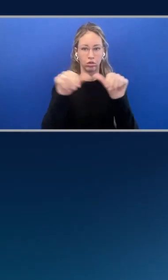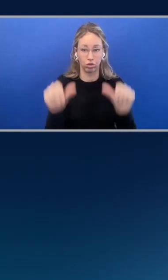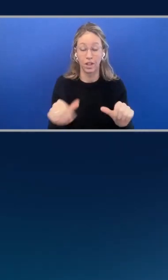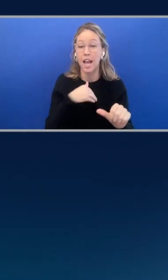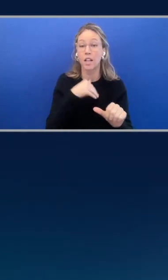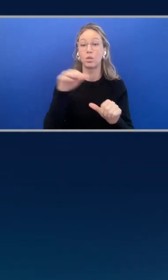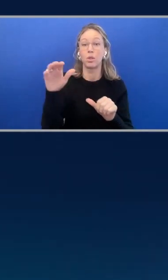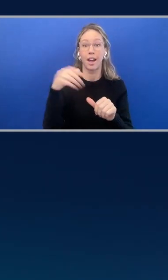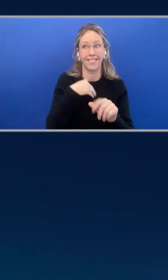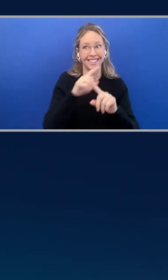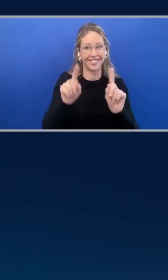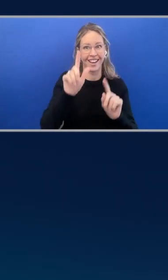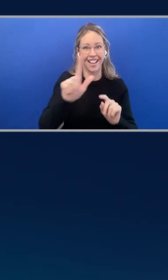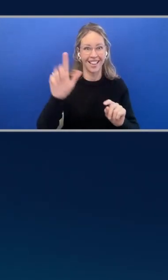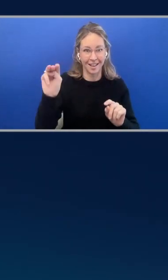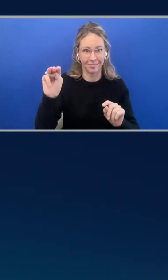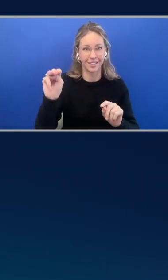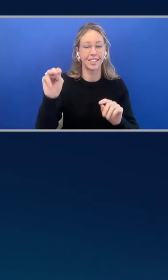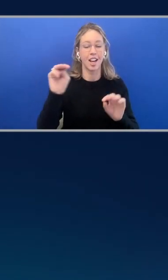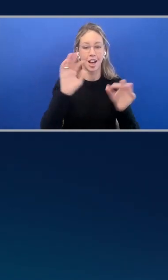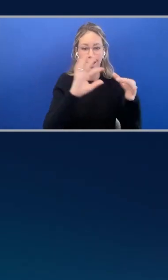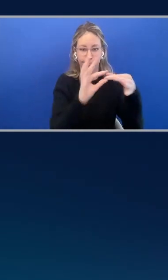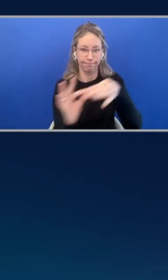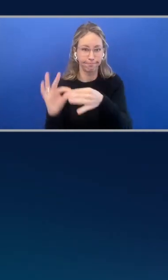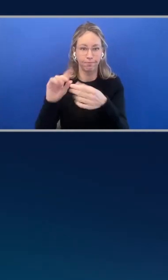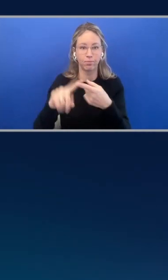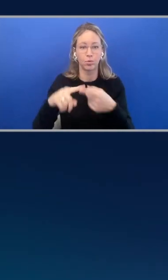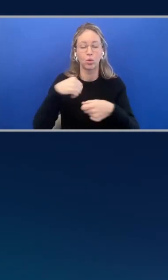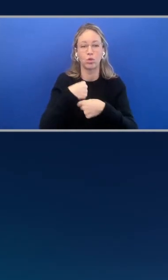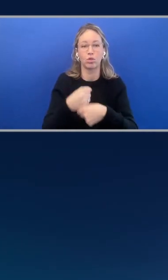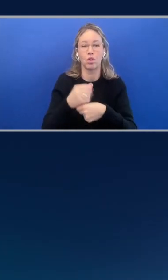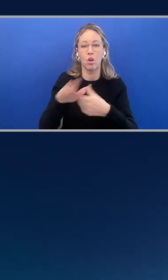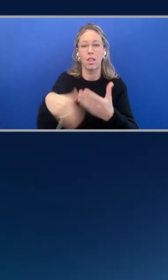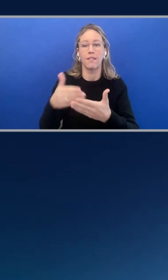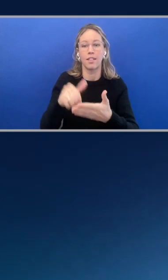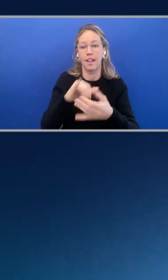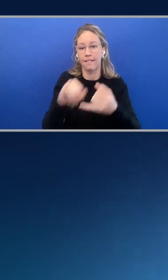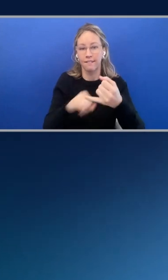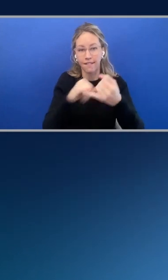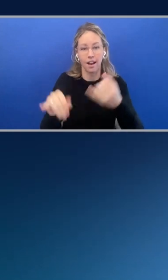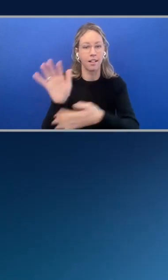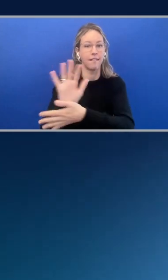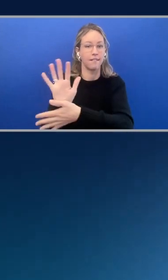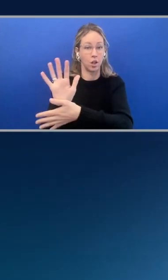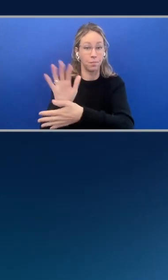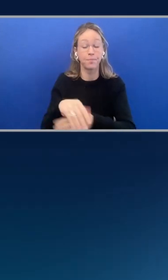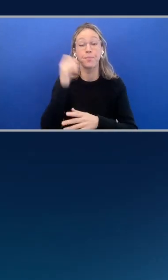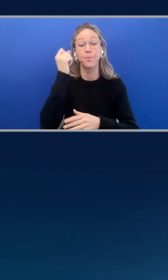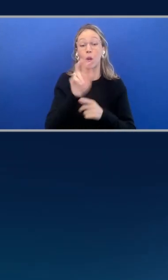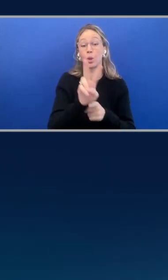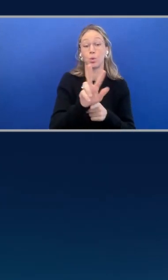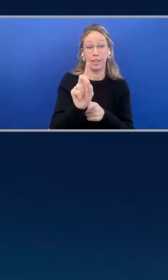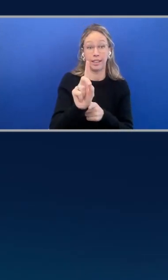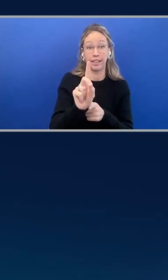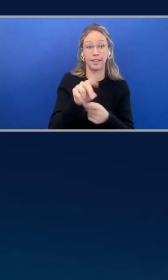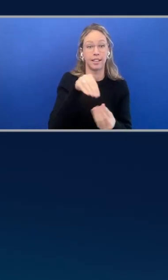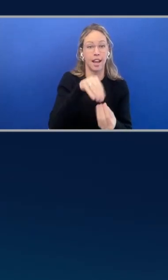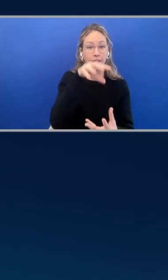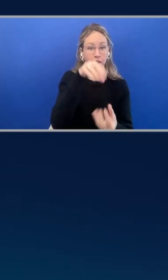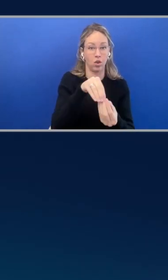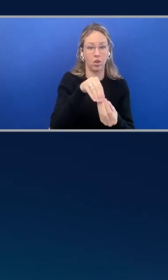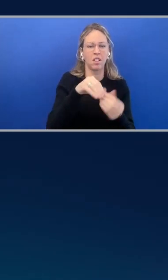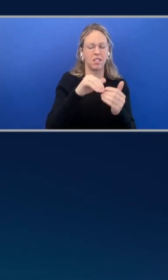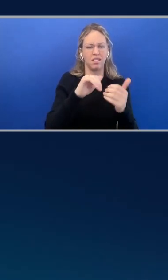and stitch that all together, orchestrate to generate that, the final video, right? So the 2D avatars is what we had it last